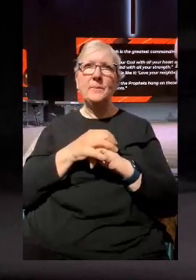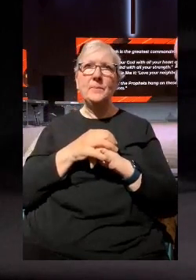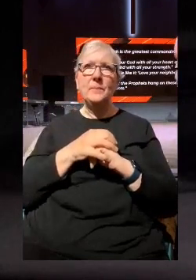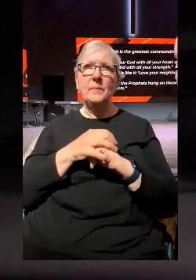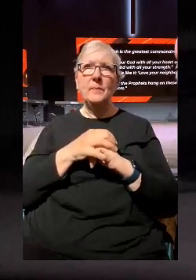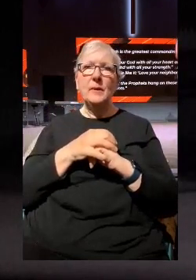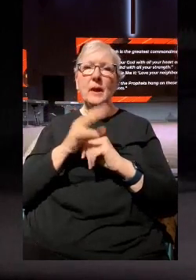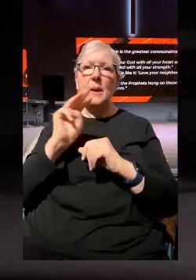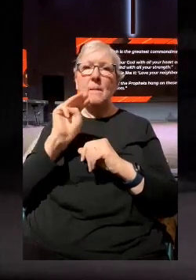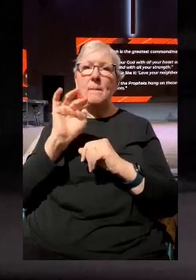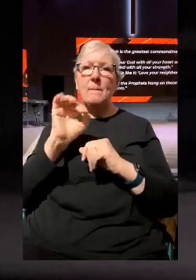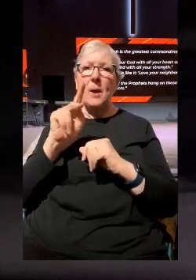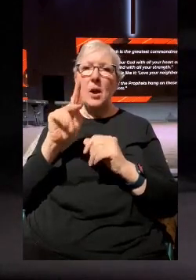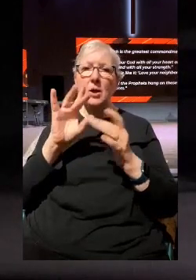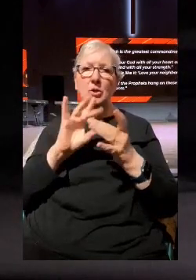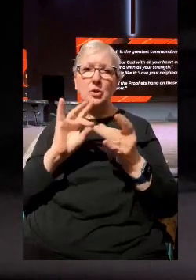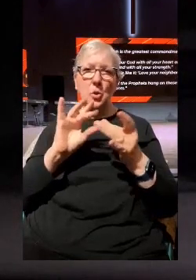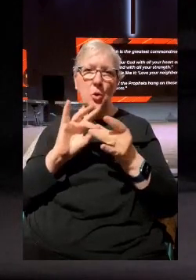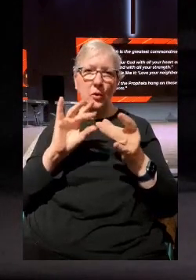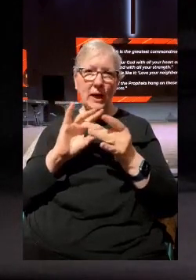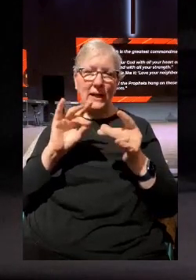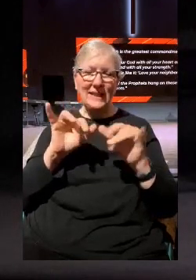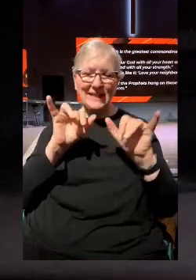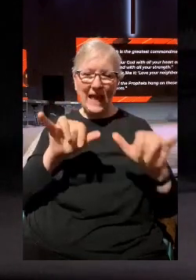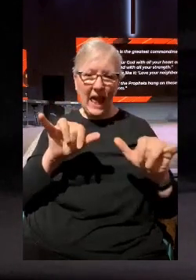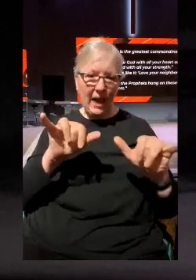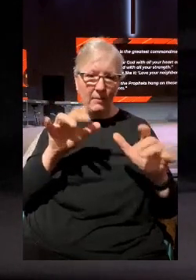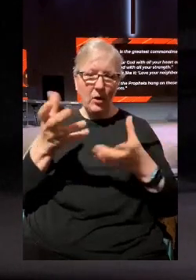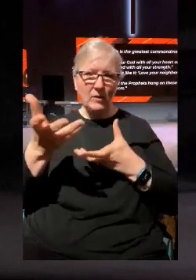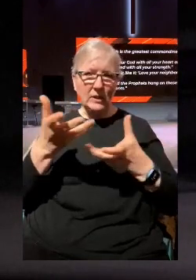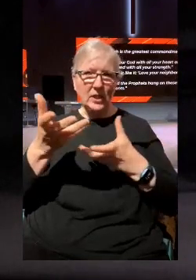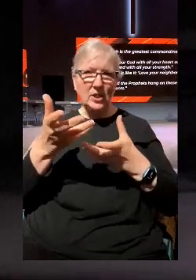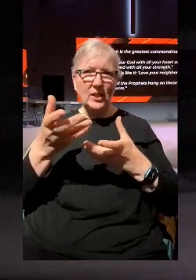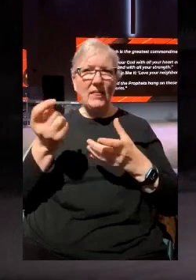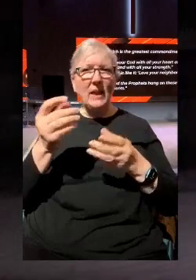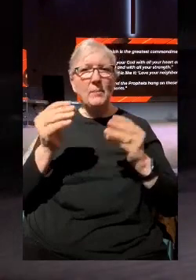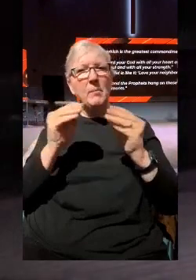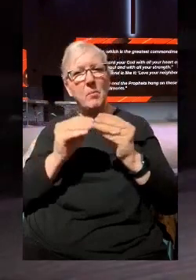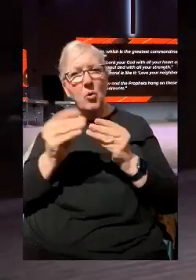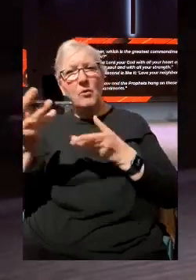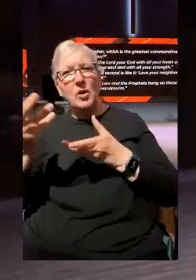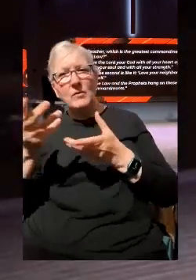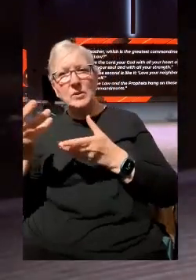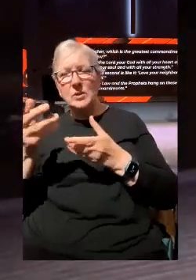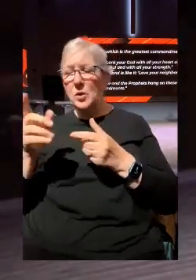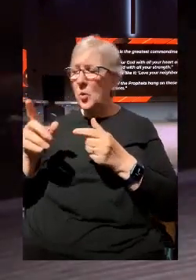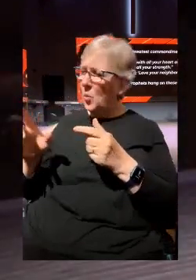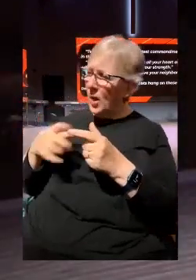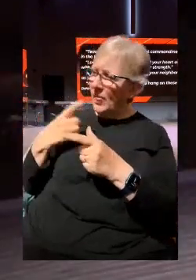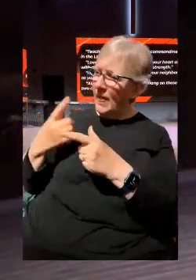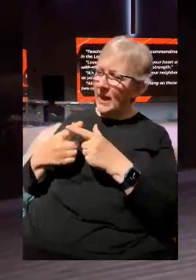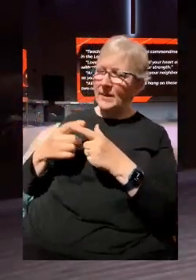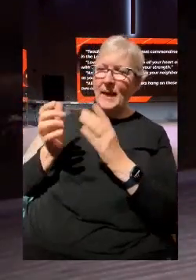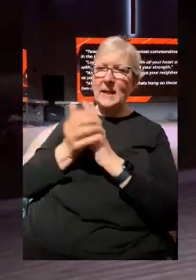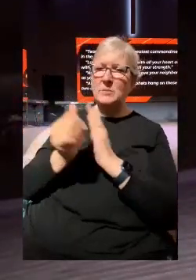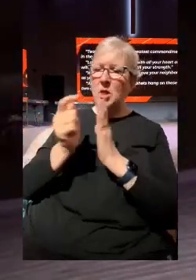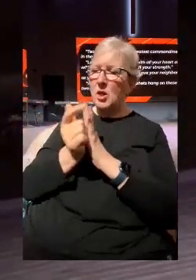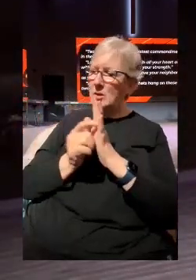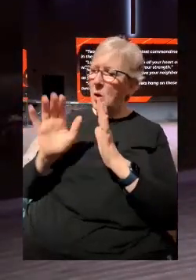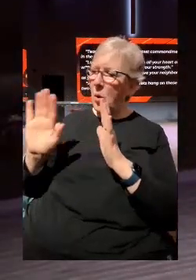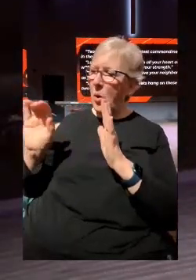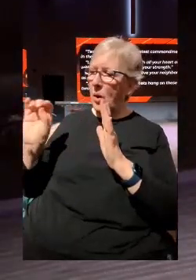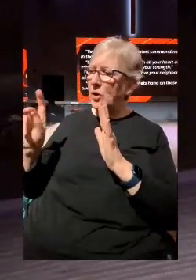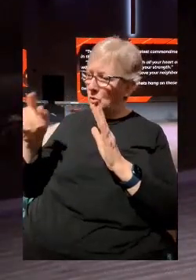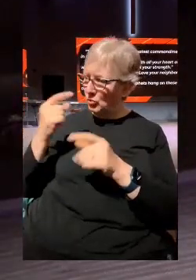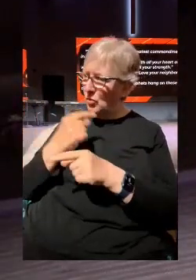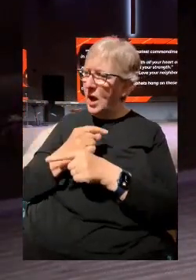this interaction gives us a little bit more of the conversation. Well said, teacher, said the expert in the law. You are right in saying